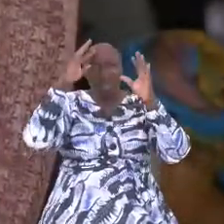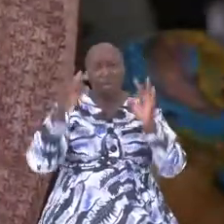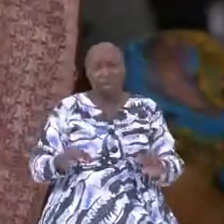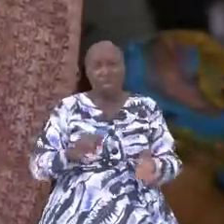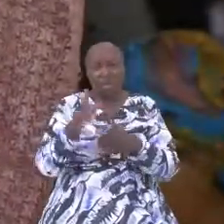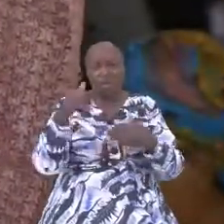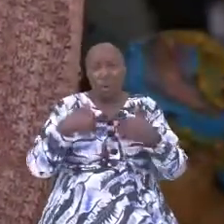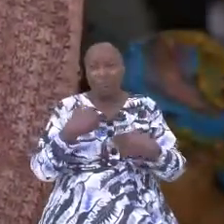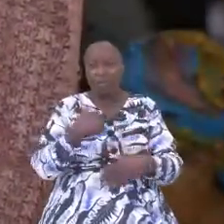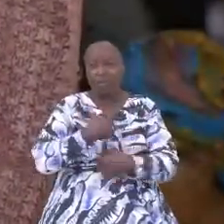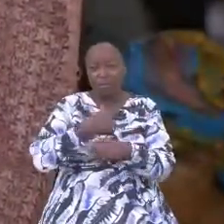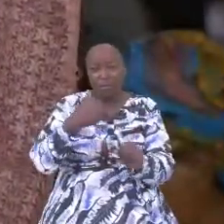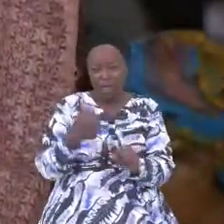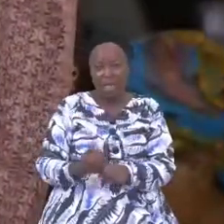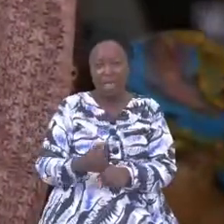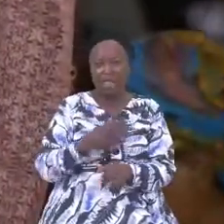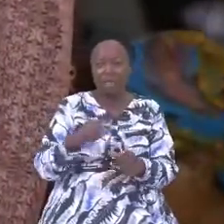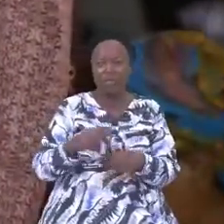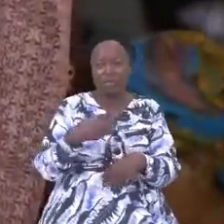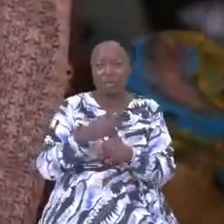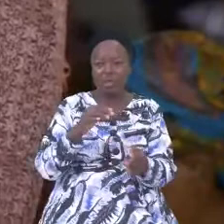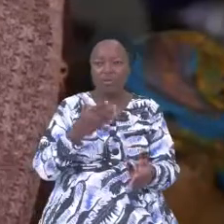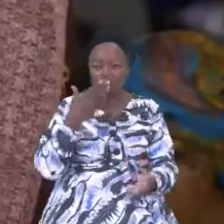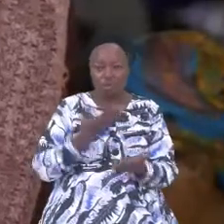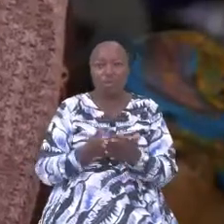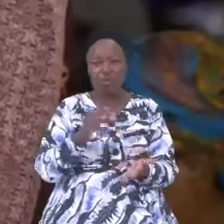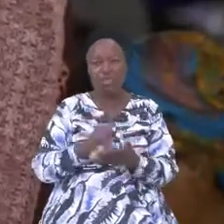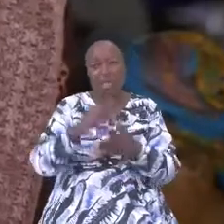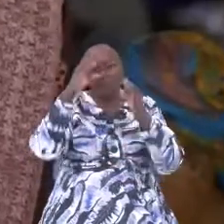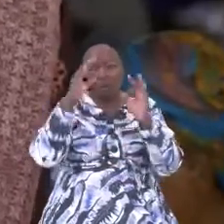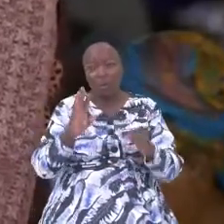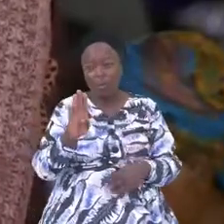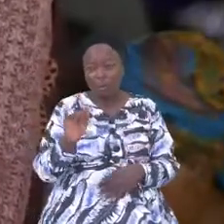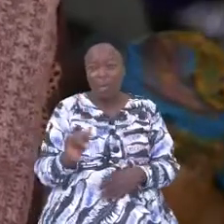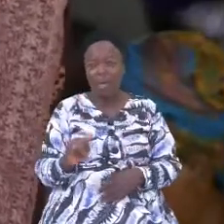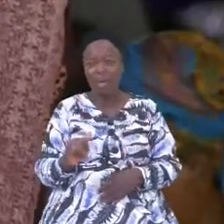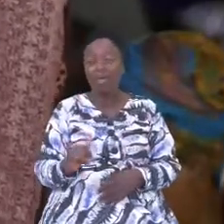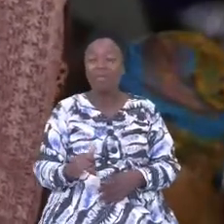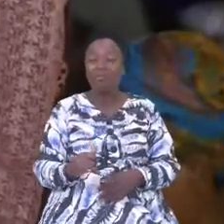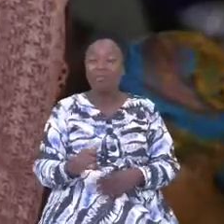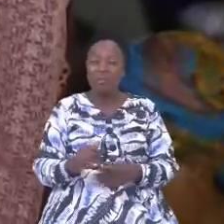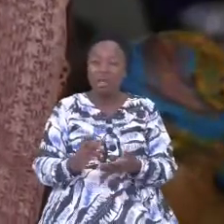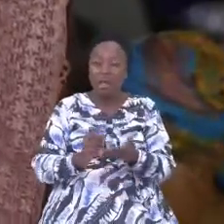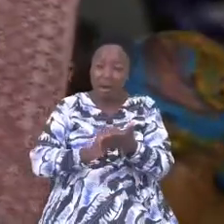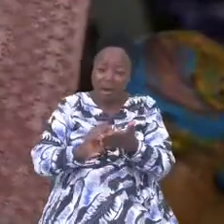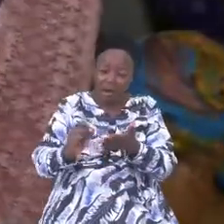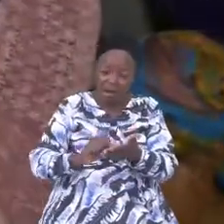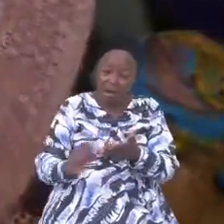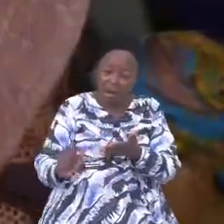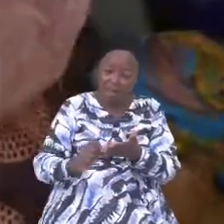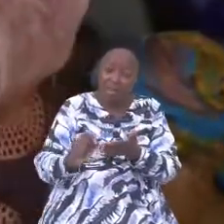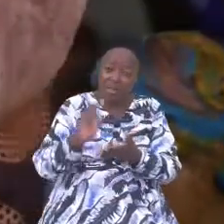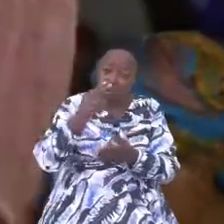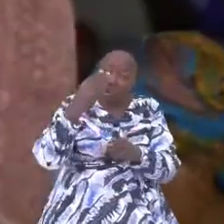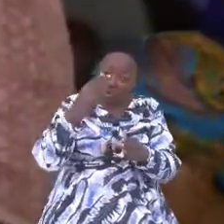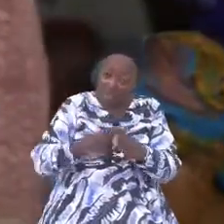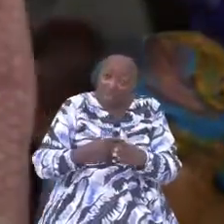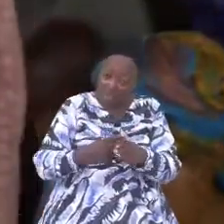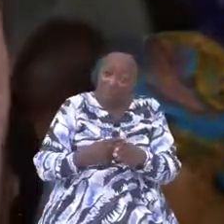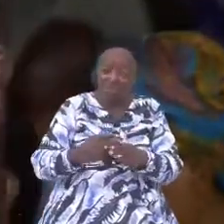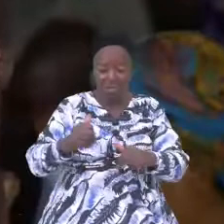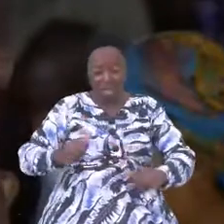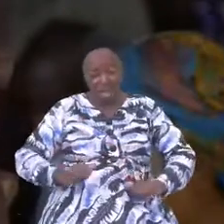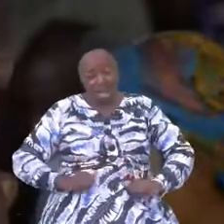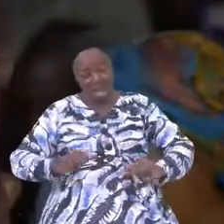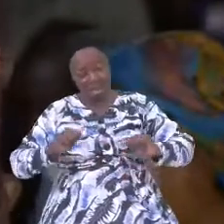will make good that decision by giving all the information that is expected of you. Your